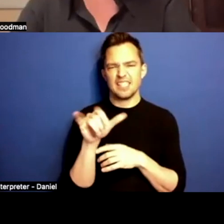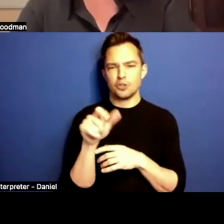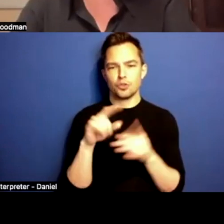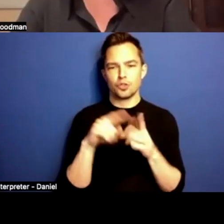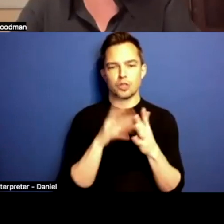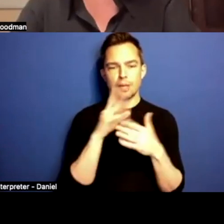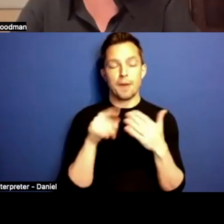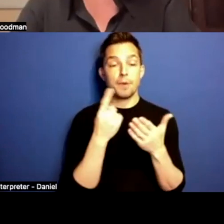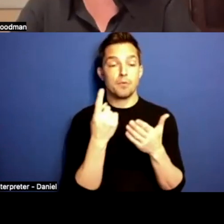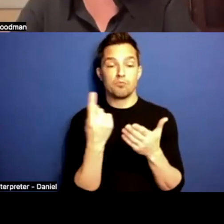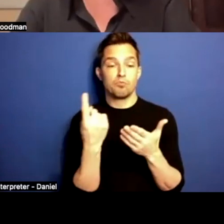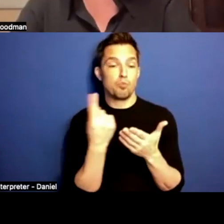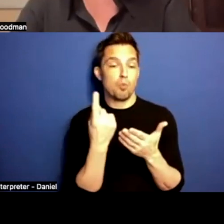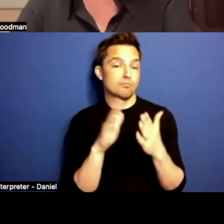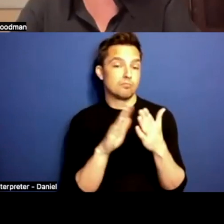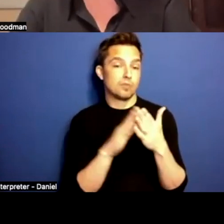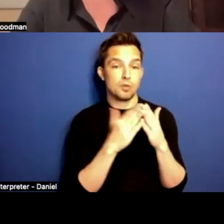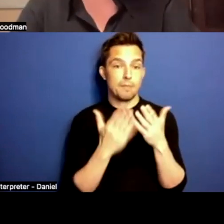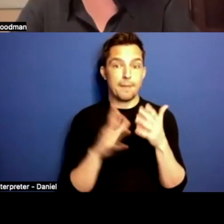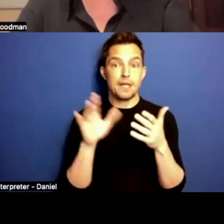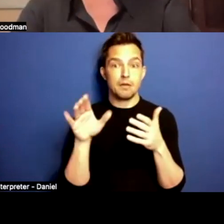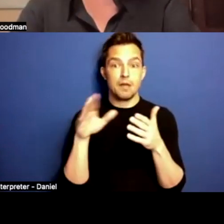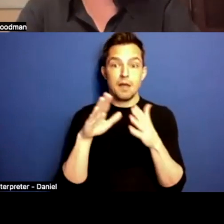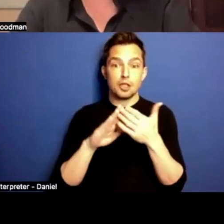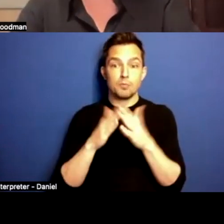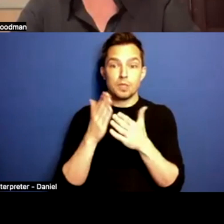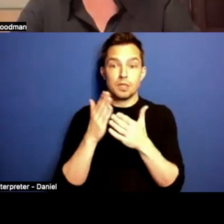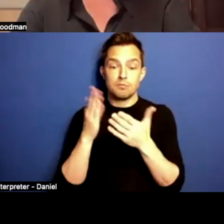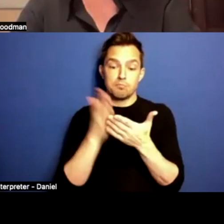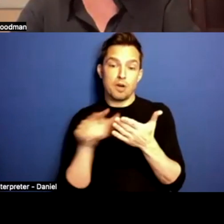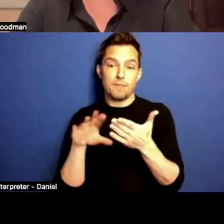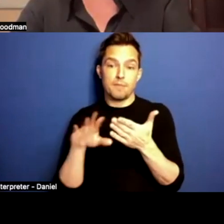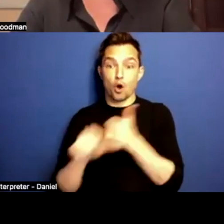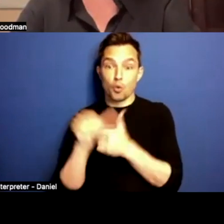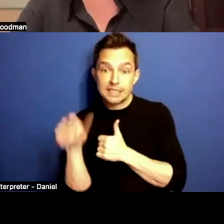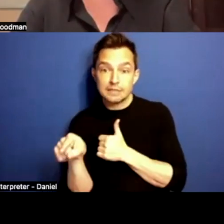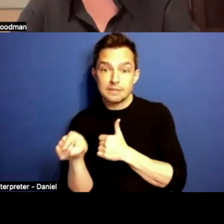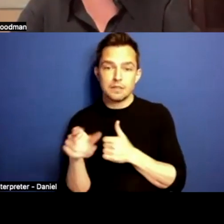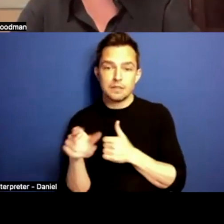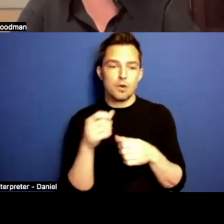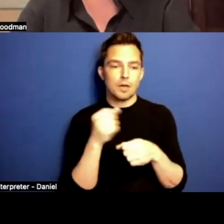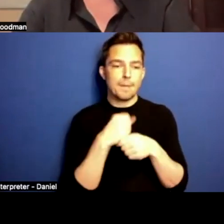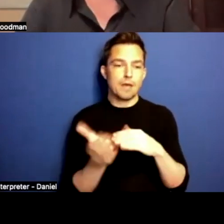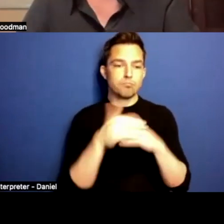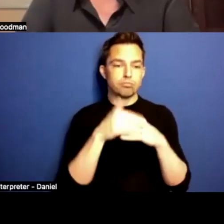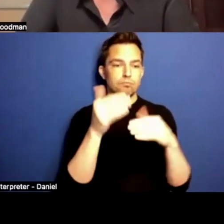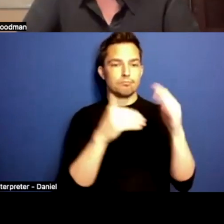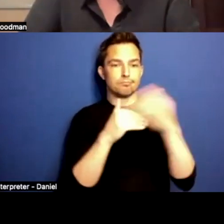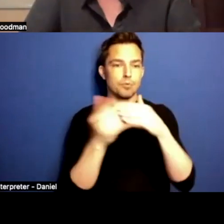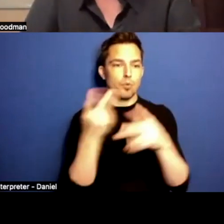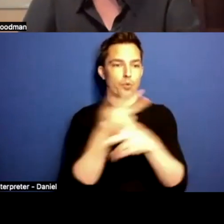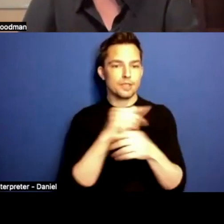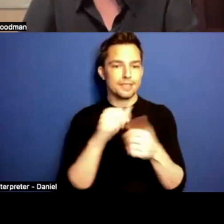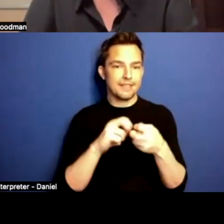community might actually be a risk, when it might make things worse or more difficult, and how we as advocates might engage